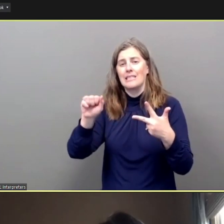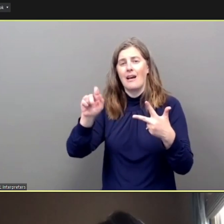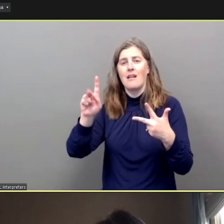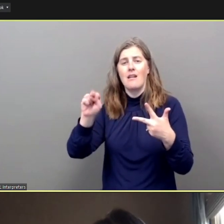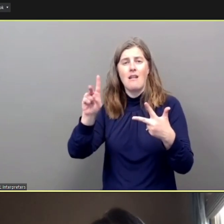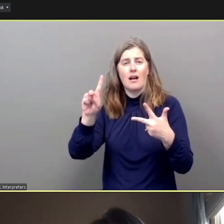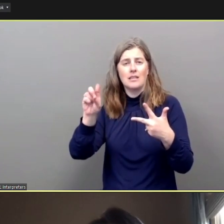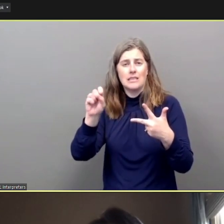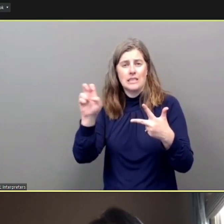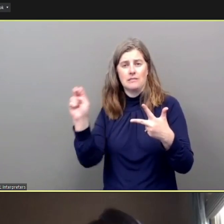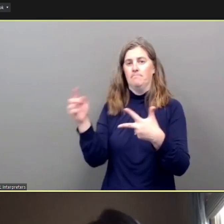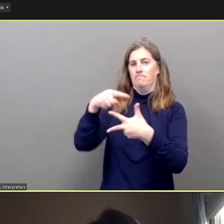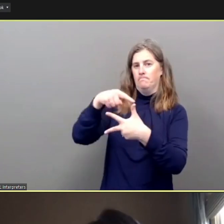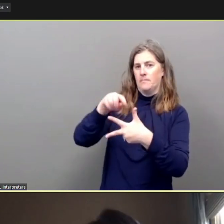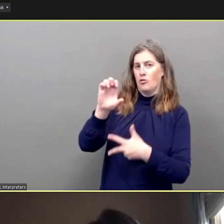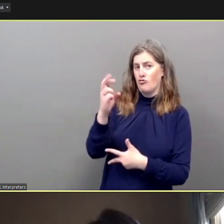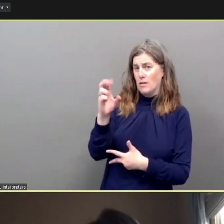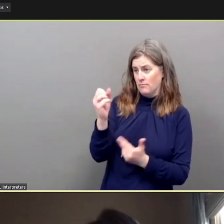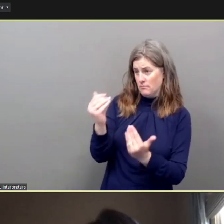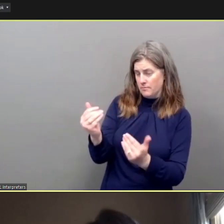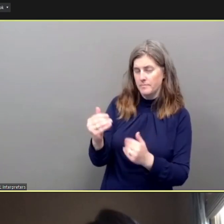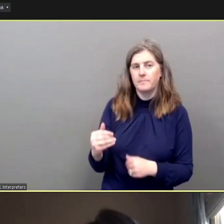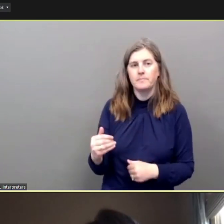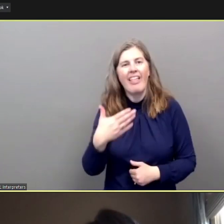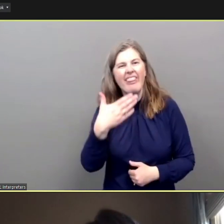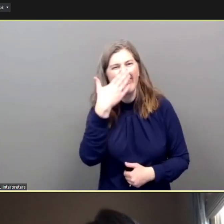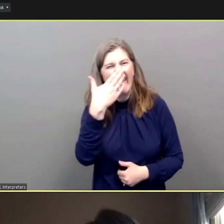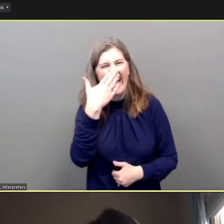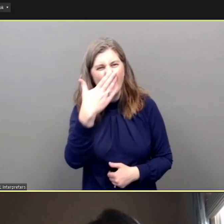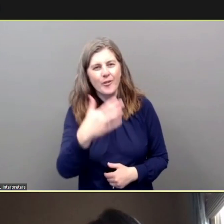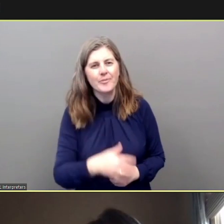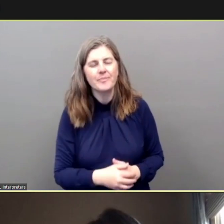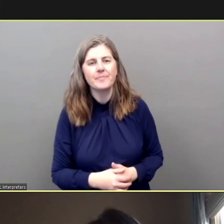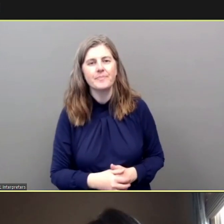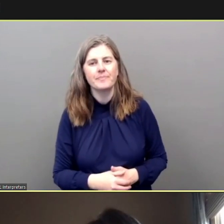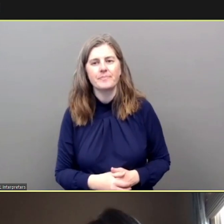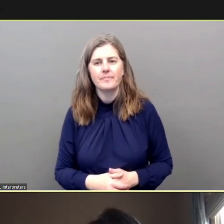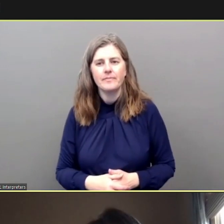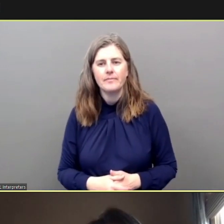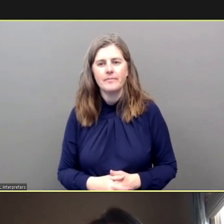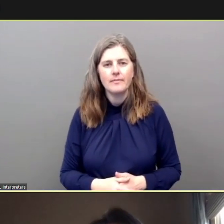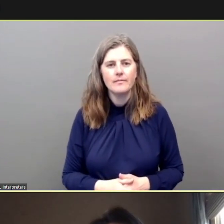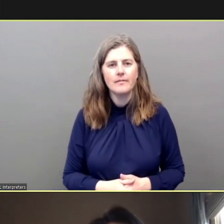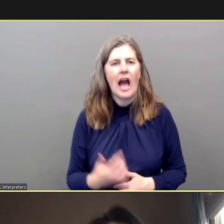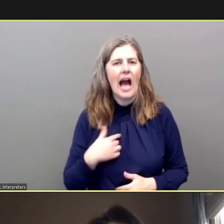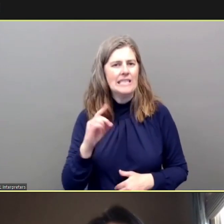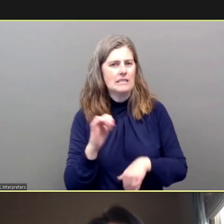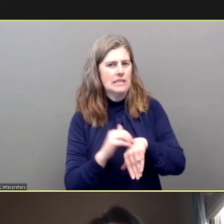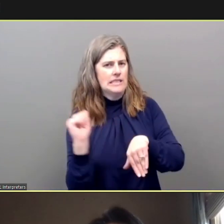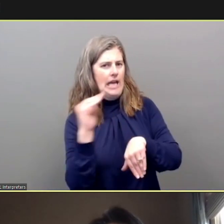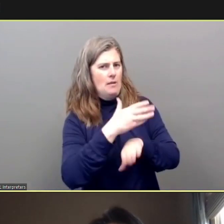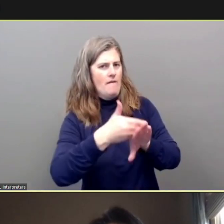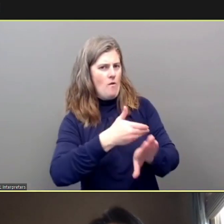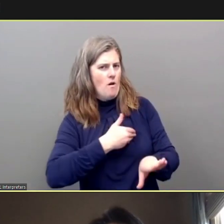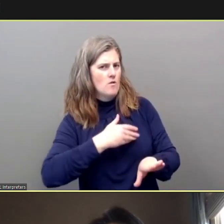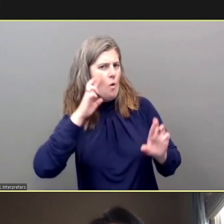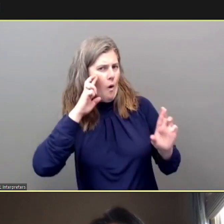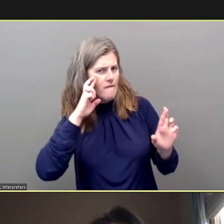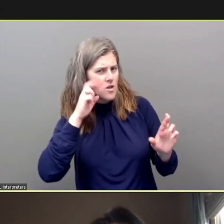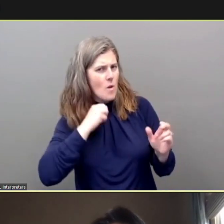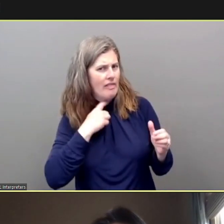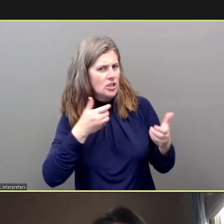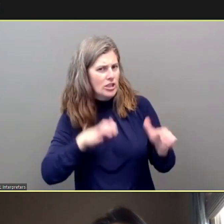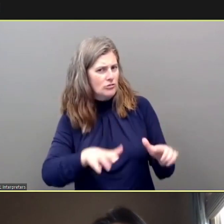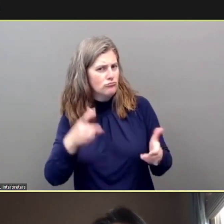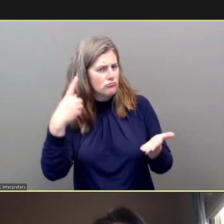talk. Okay, thank you guys very much. I did send a question ahead of time, so hopefully maybe y'all got a chance to discuss